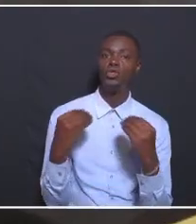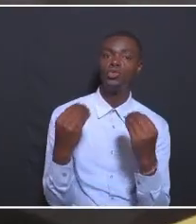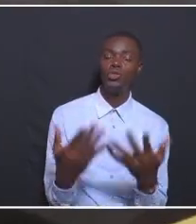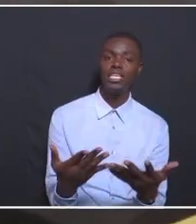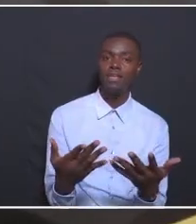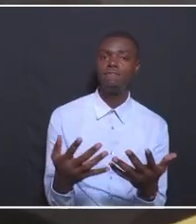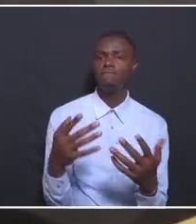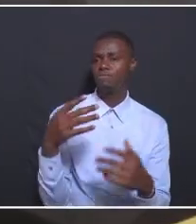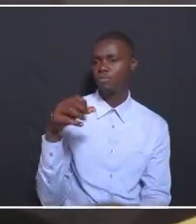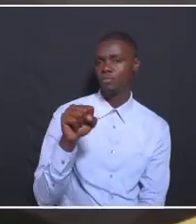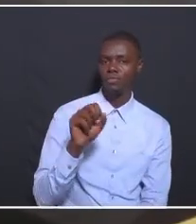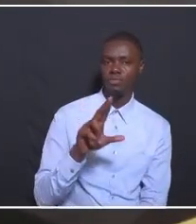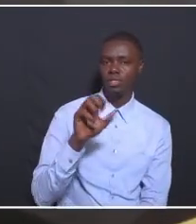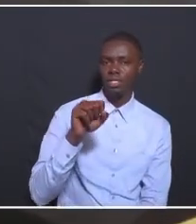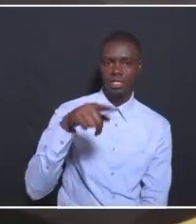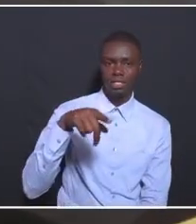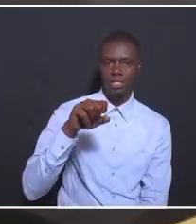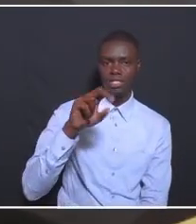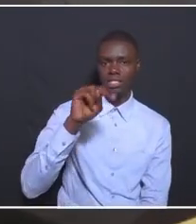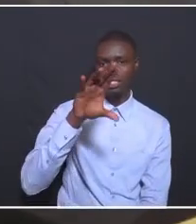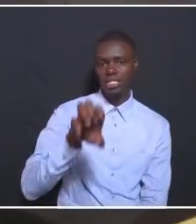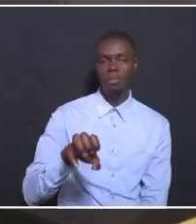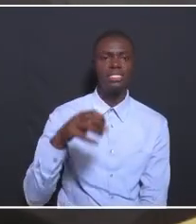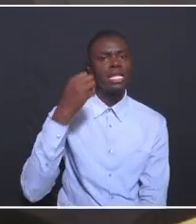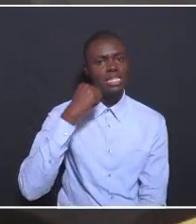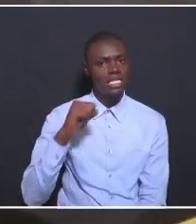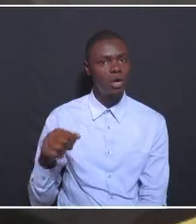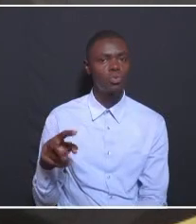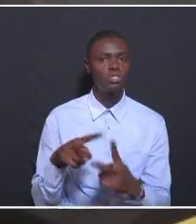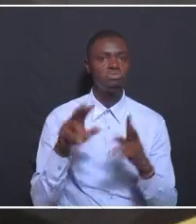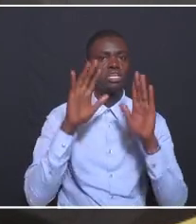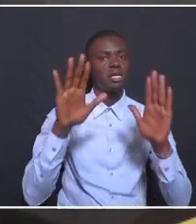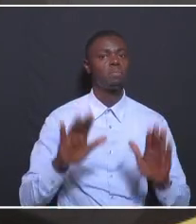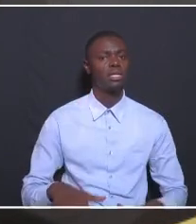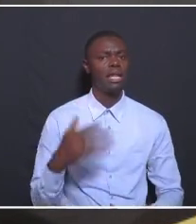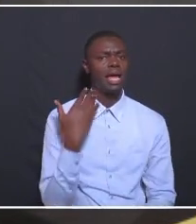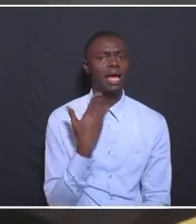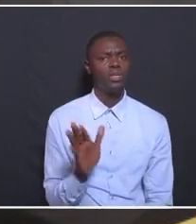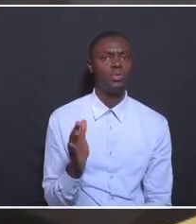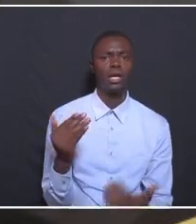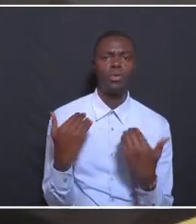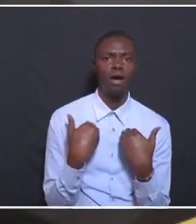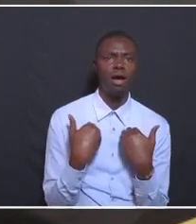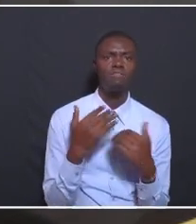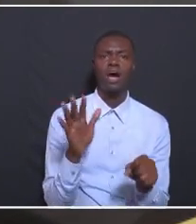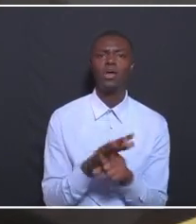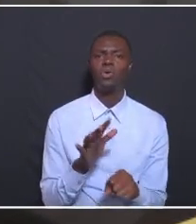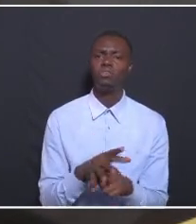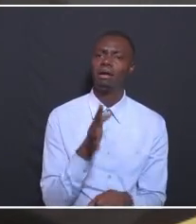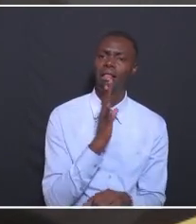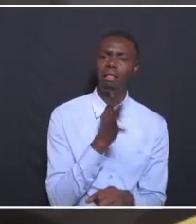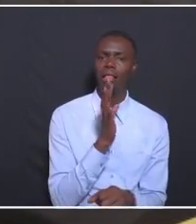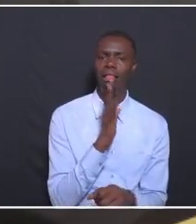bit of suspense, you know, the sound design was very important. We didn't want to just have a lot of talking heads. We